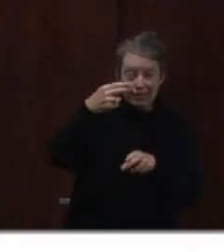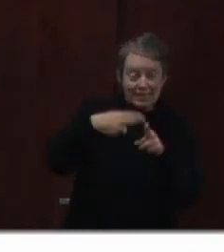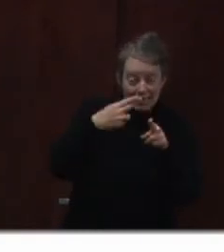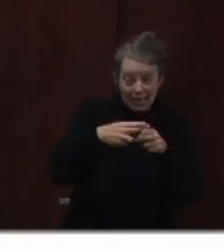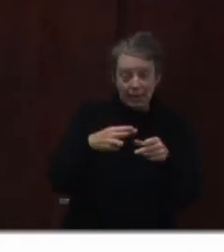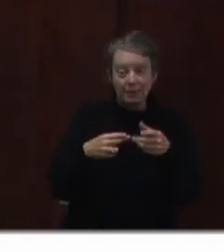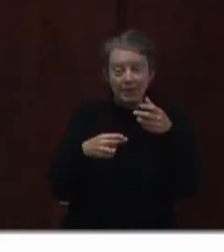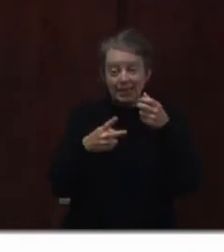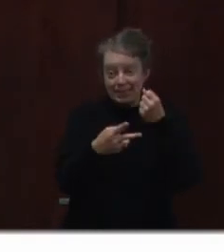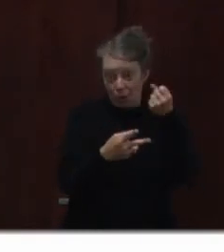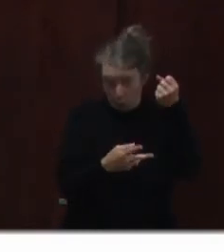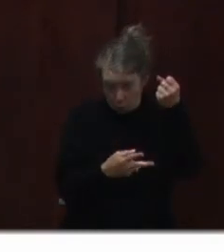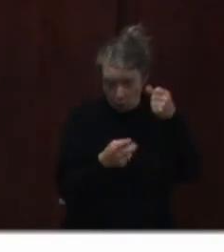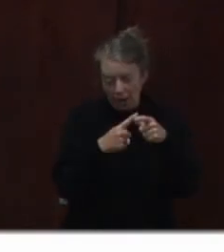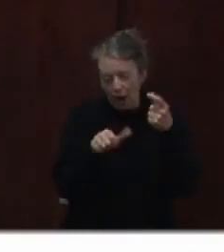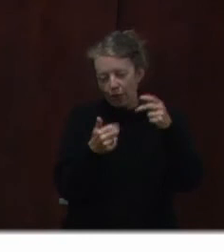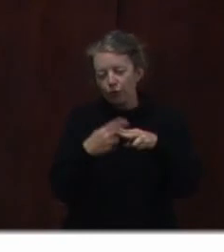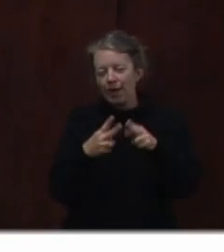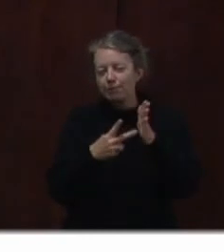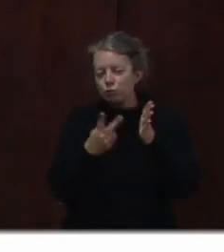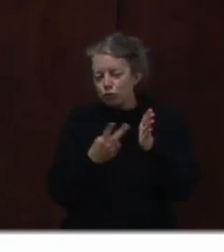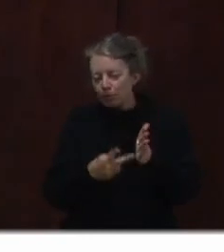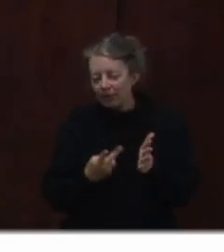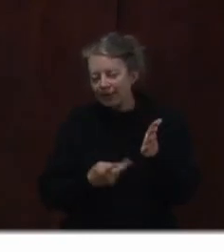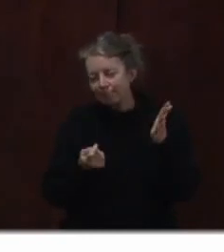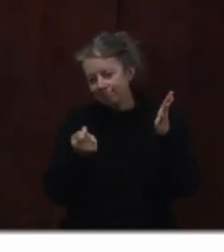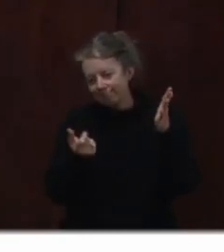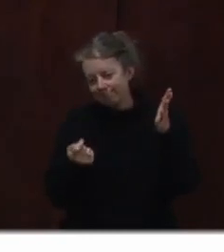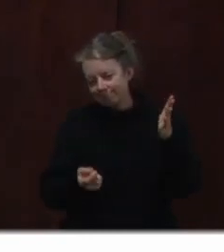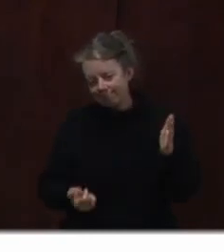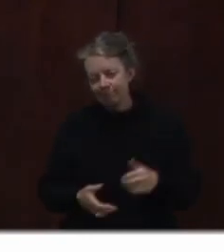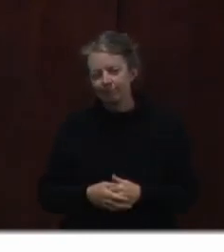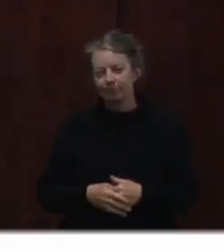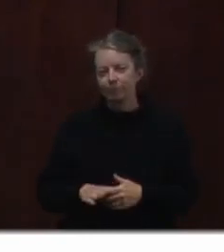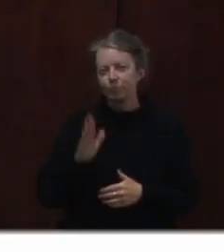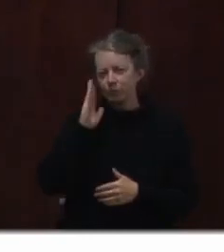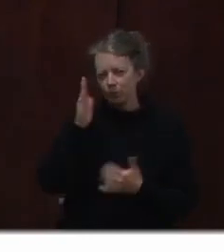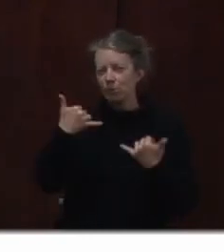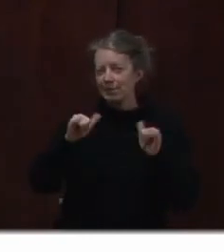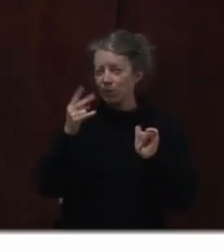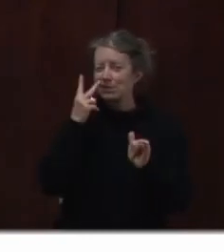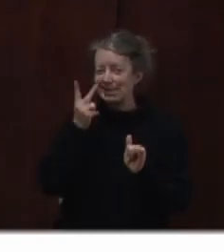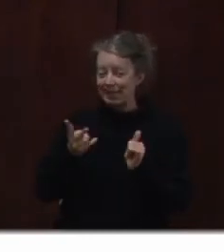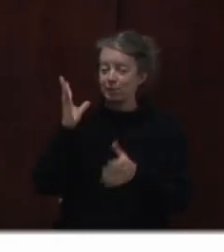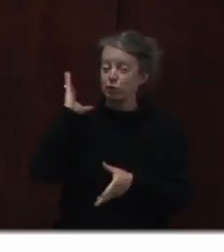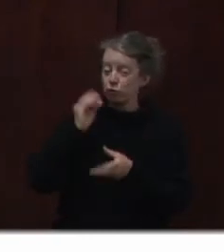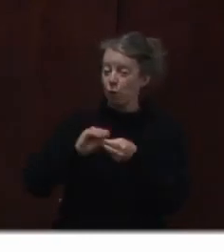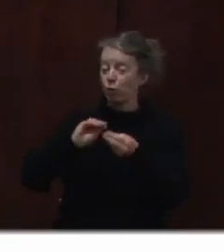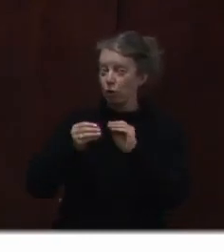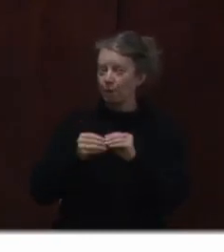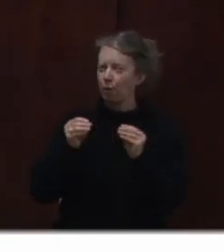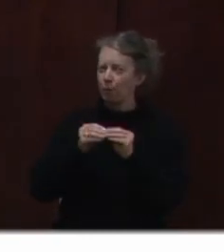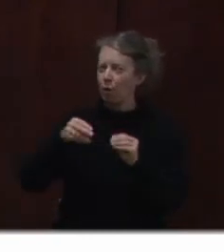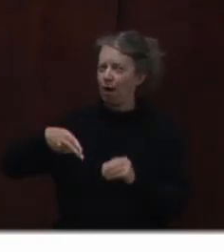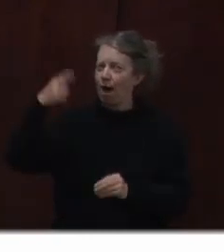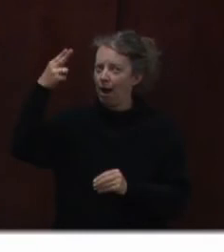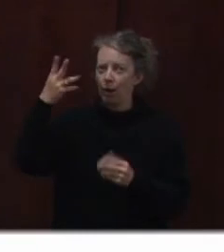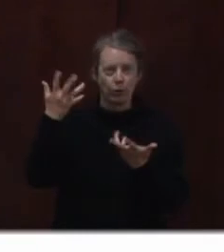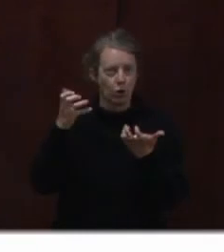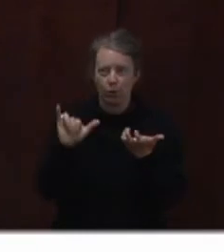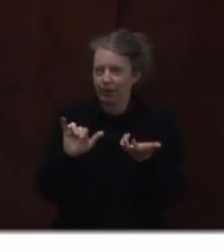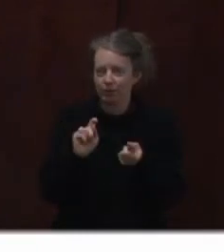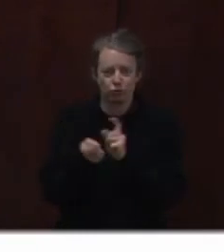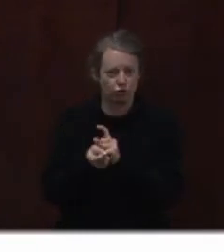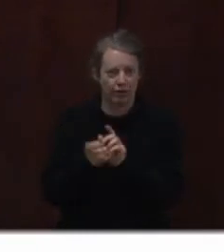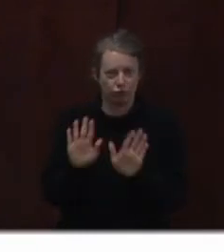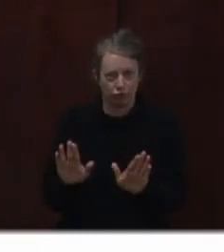up a little bit. So that's in the process. And so you will continue to see that higher cumulative number because we don't want that to change. Because